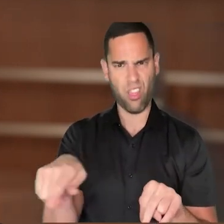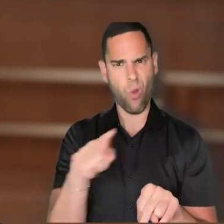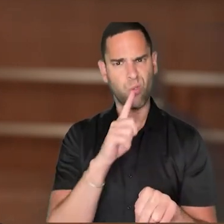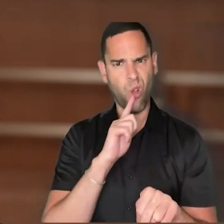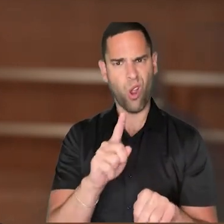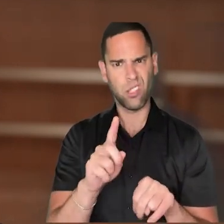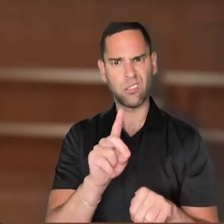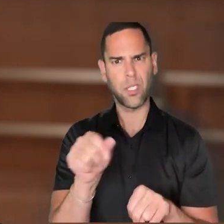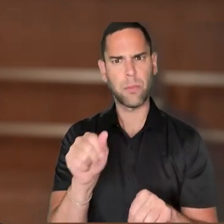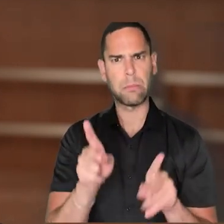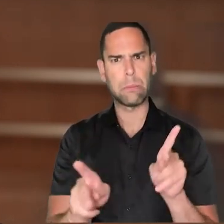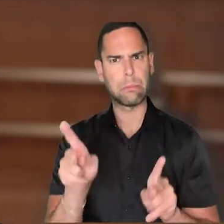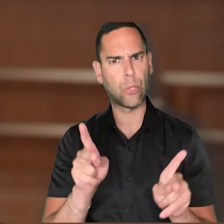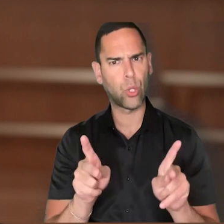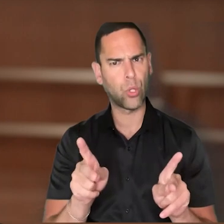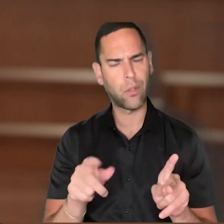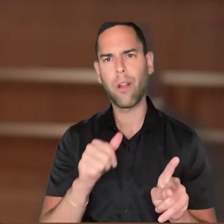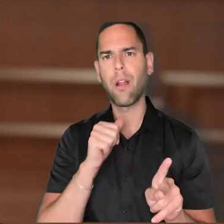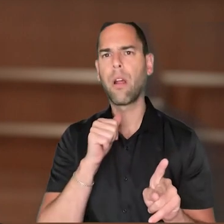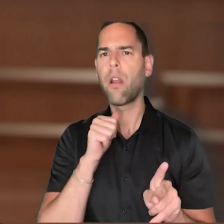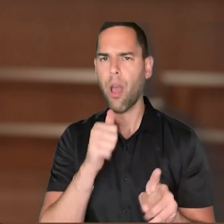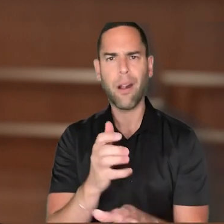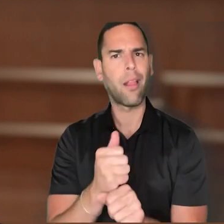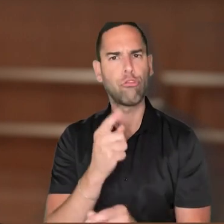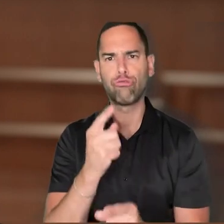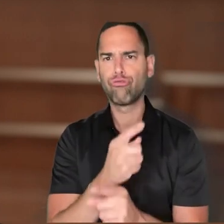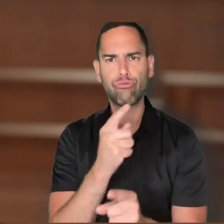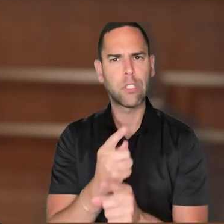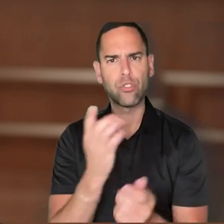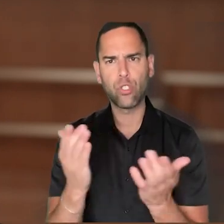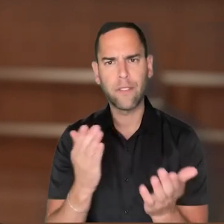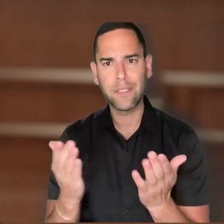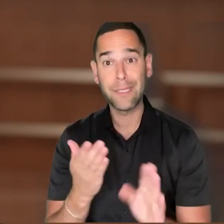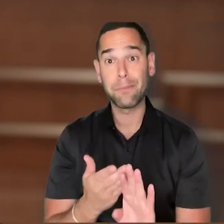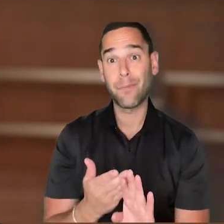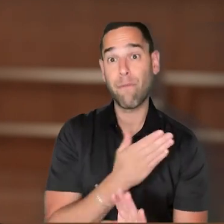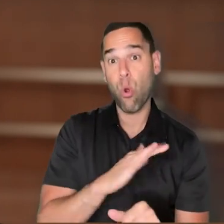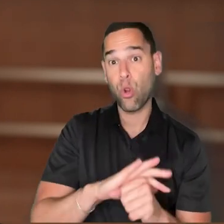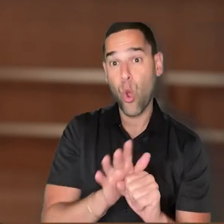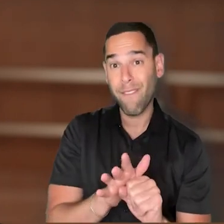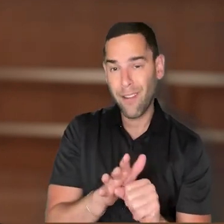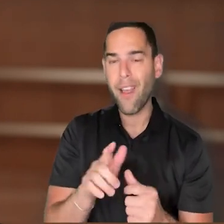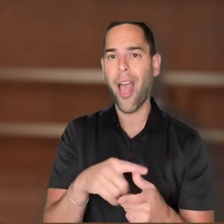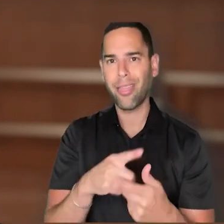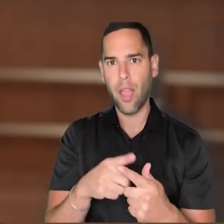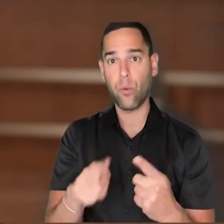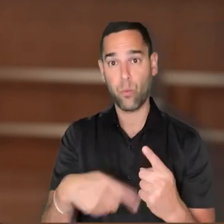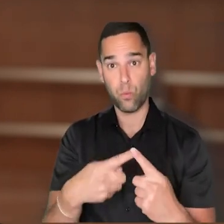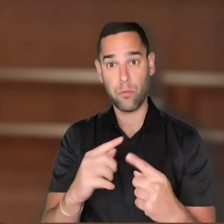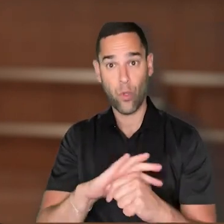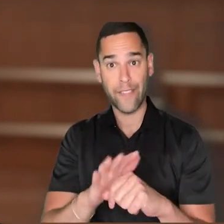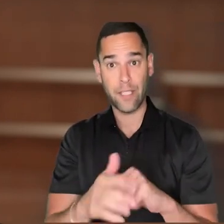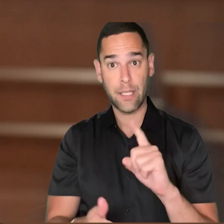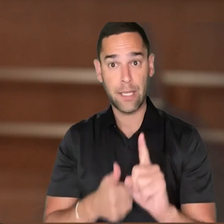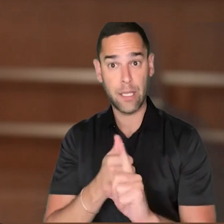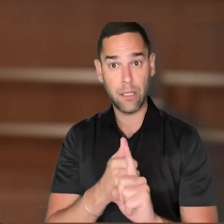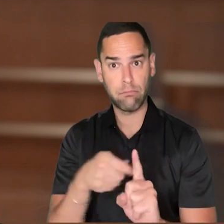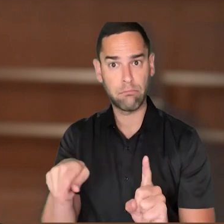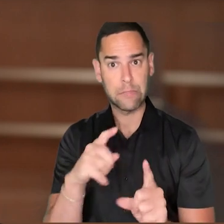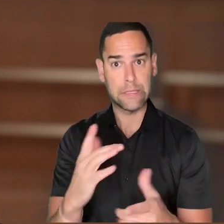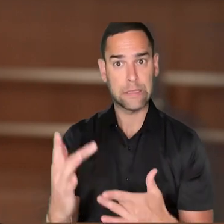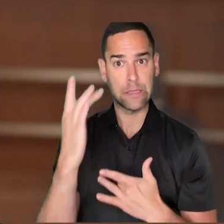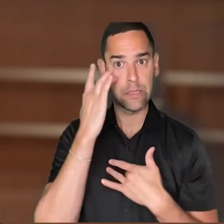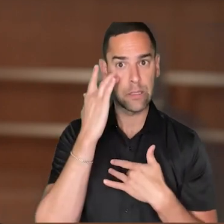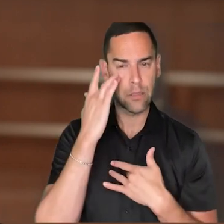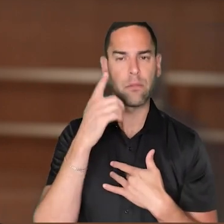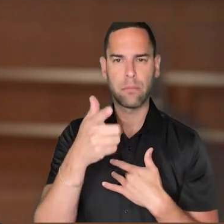were being underserved before, and as a result came in with more healthcare